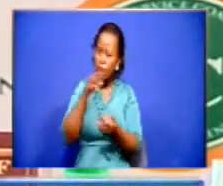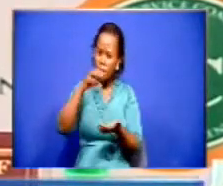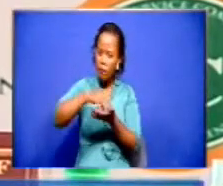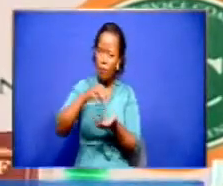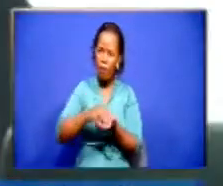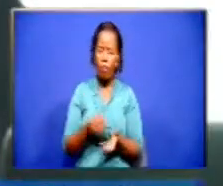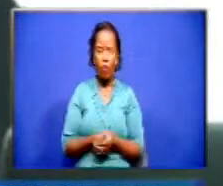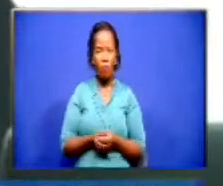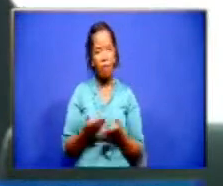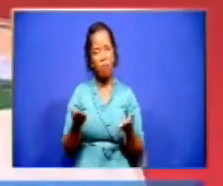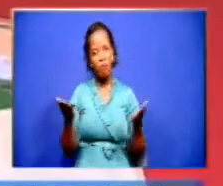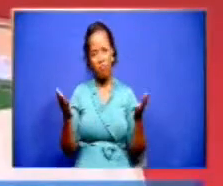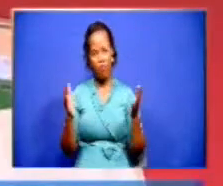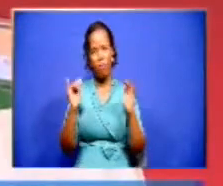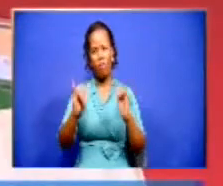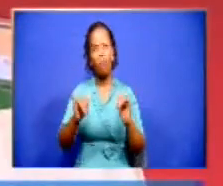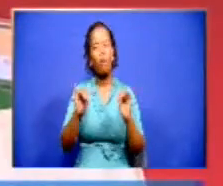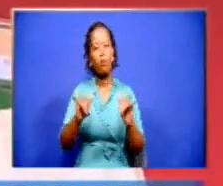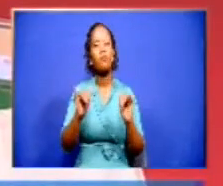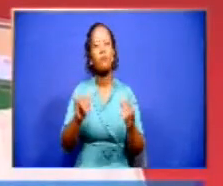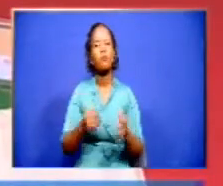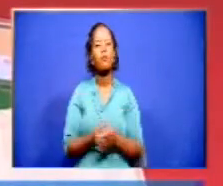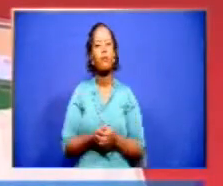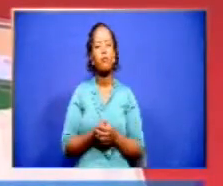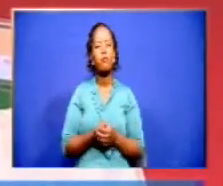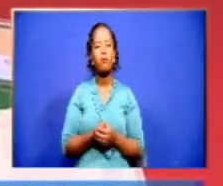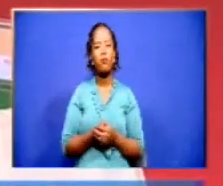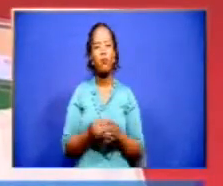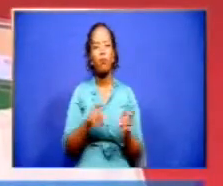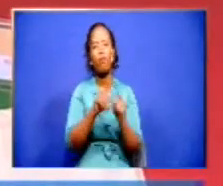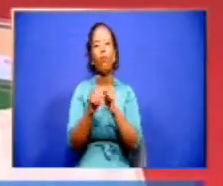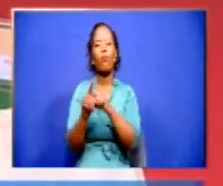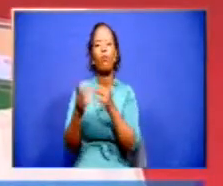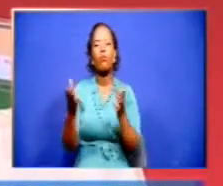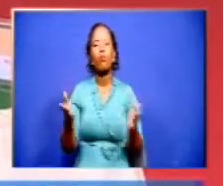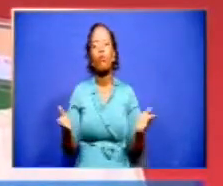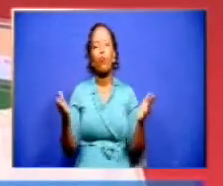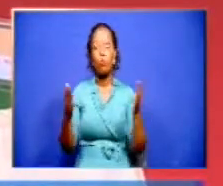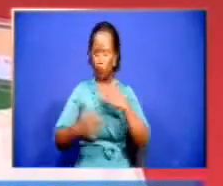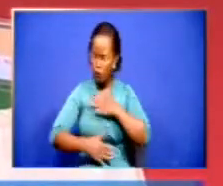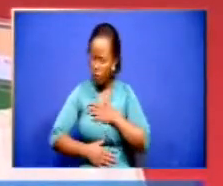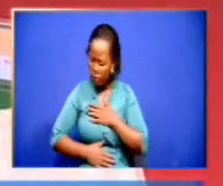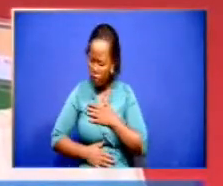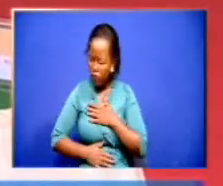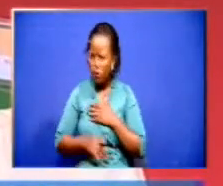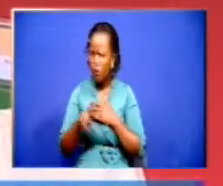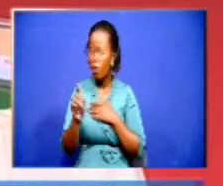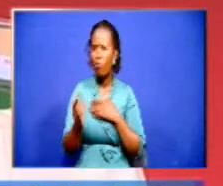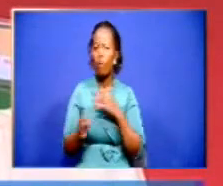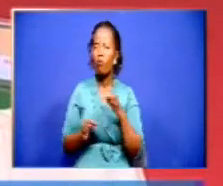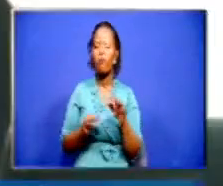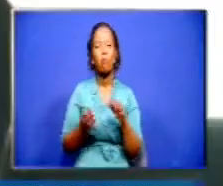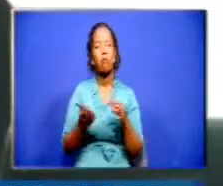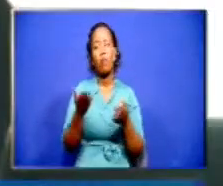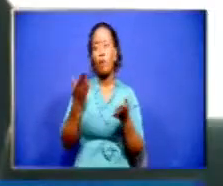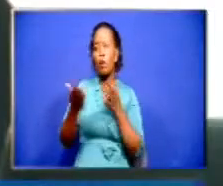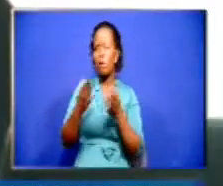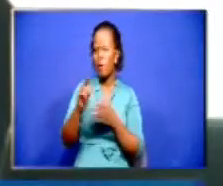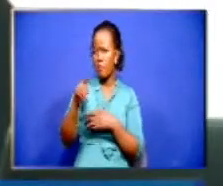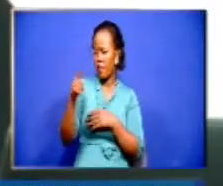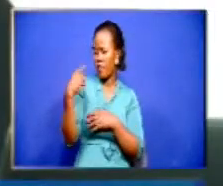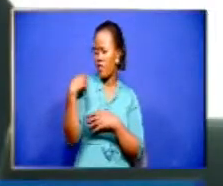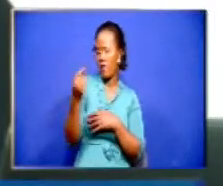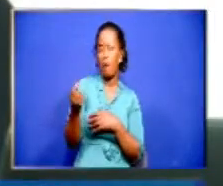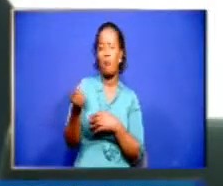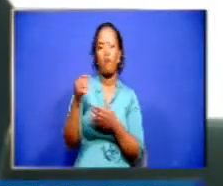Let's stay there. And please, my lord, tell us what... Oh, that could be the number of due